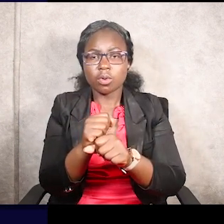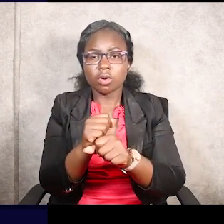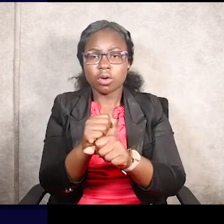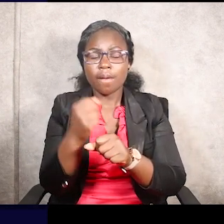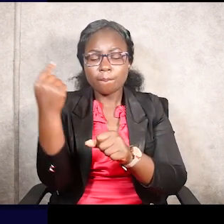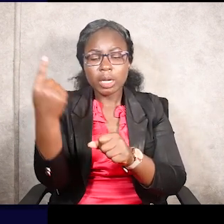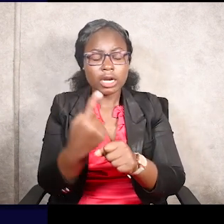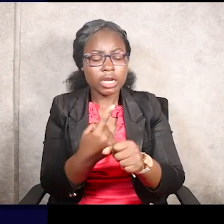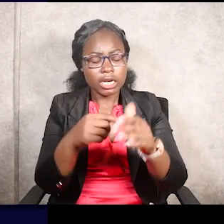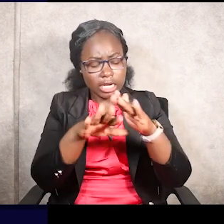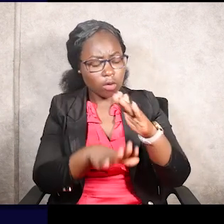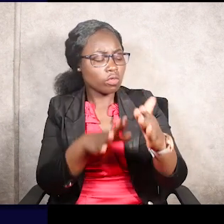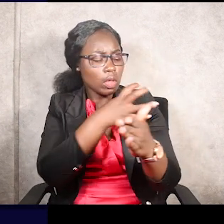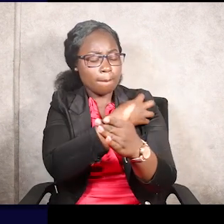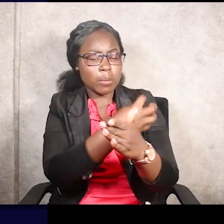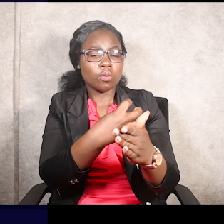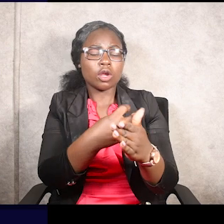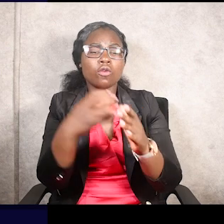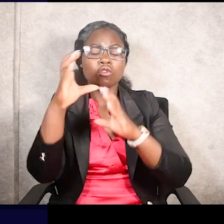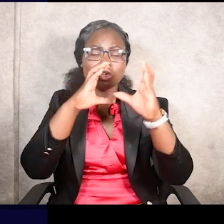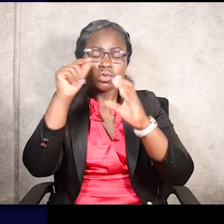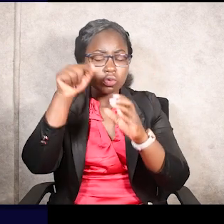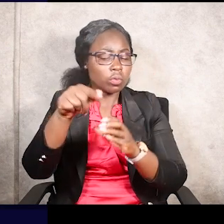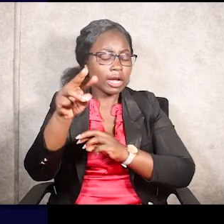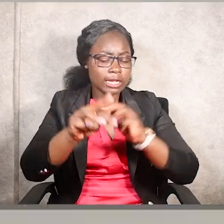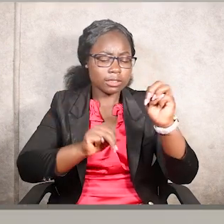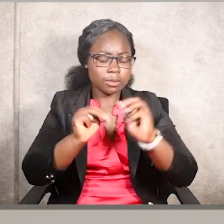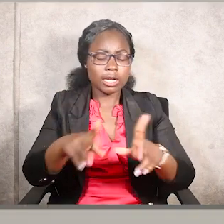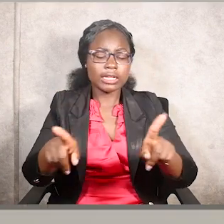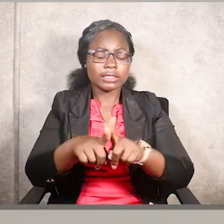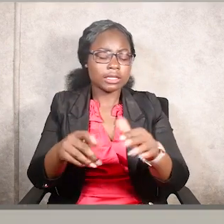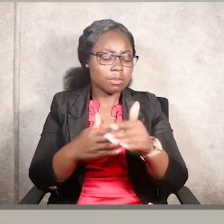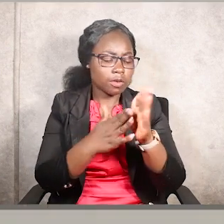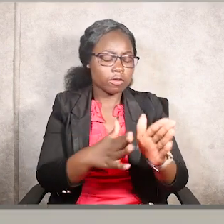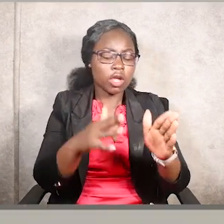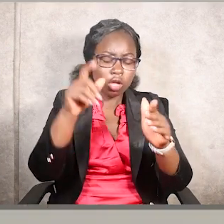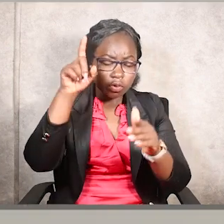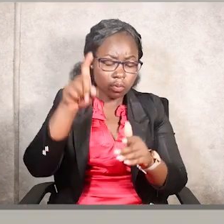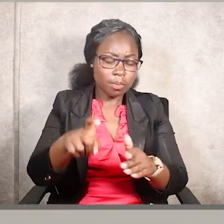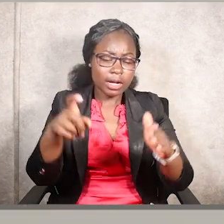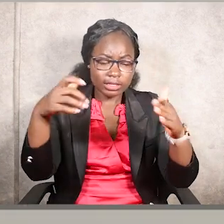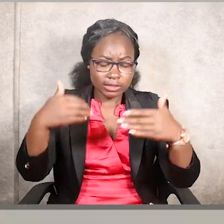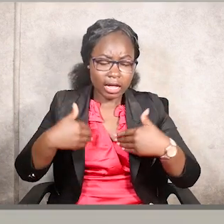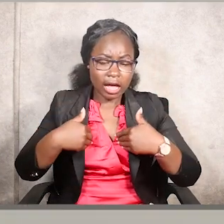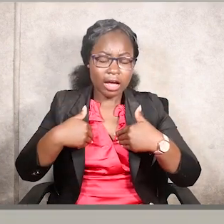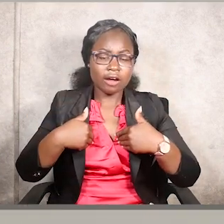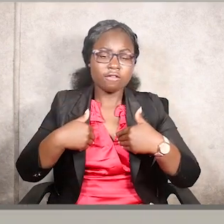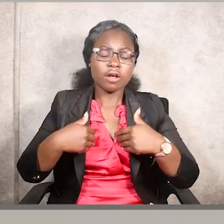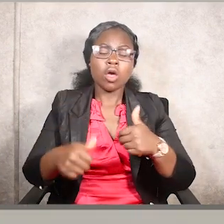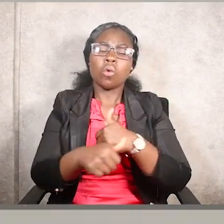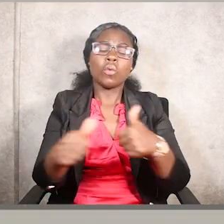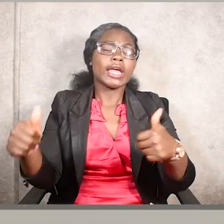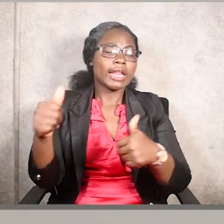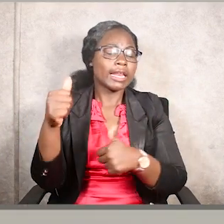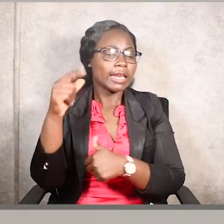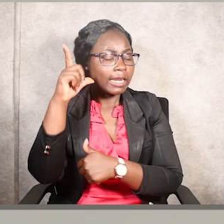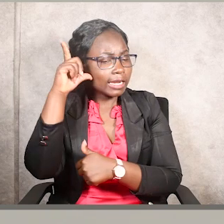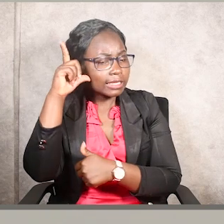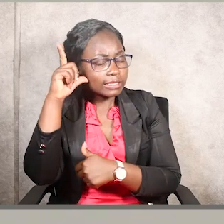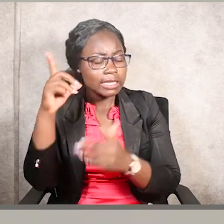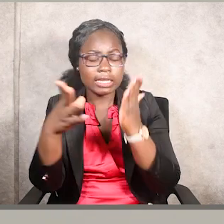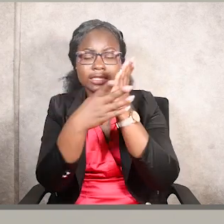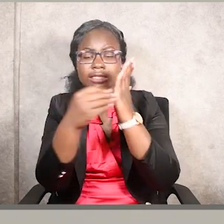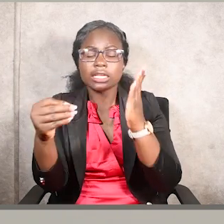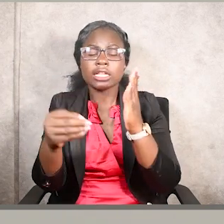underestimate the power of communication as a manager and as a leader. You've got to have active listening skills,